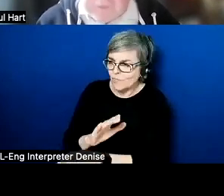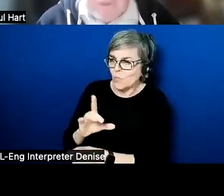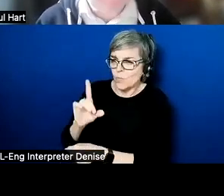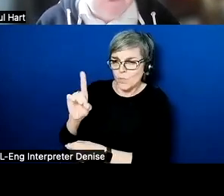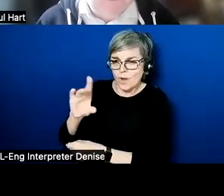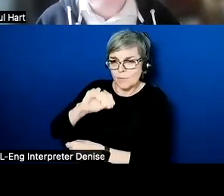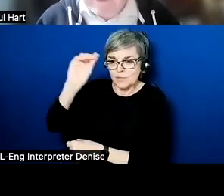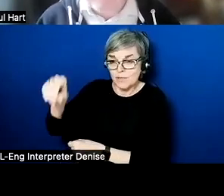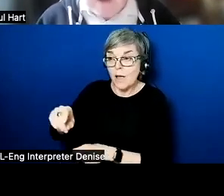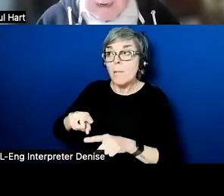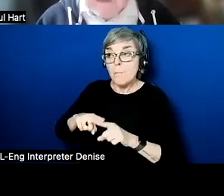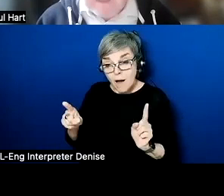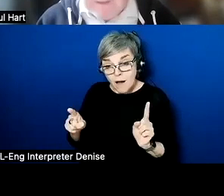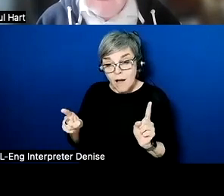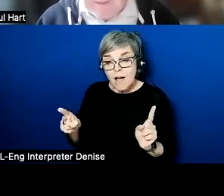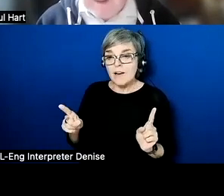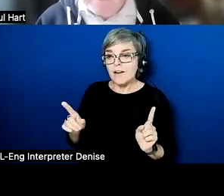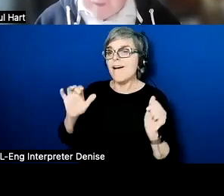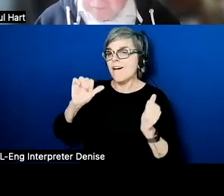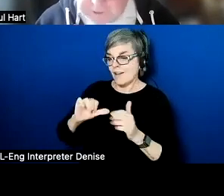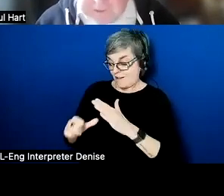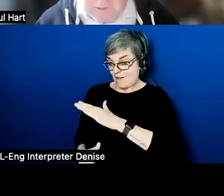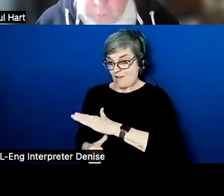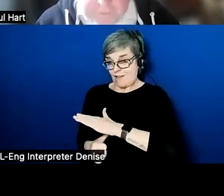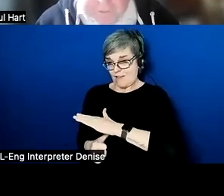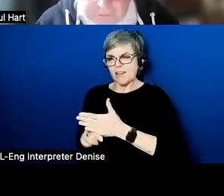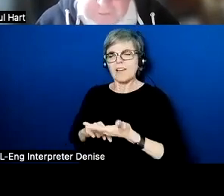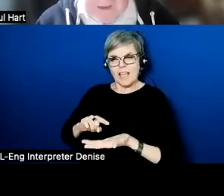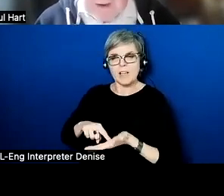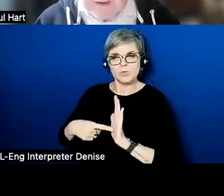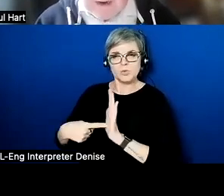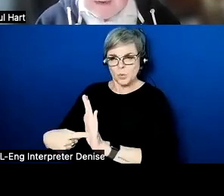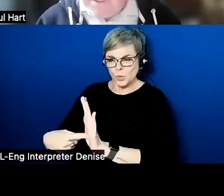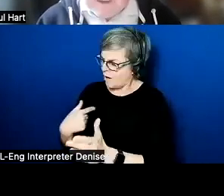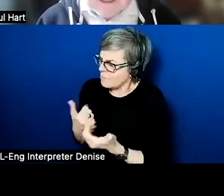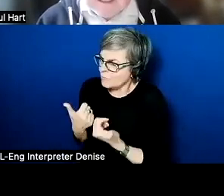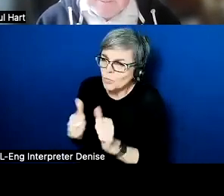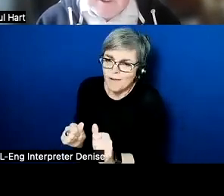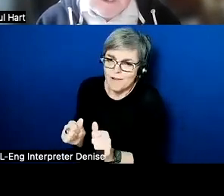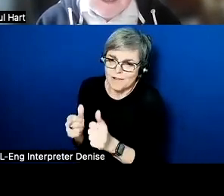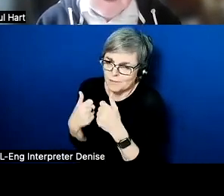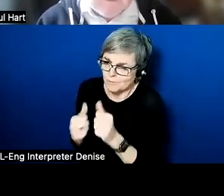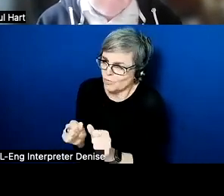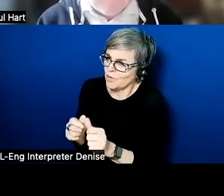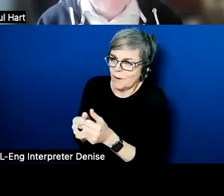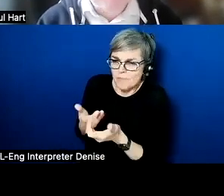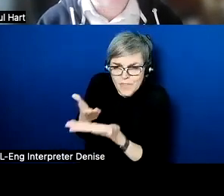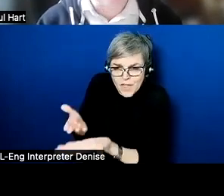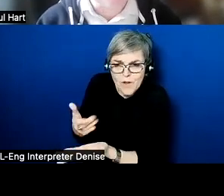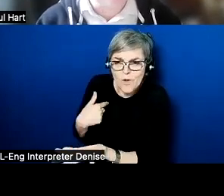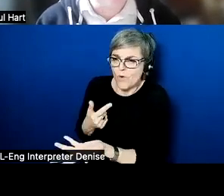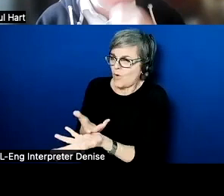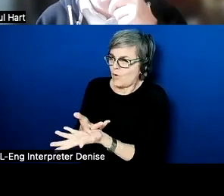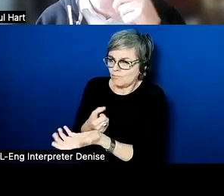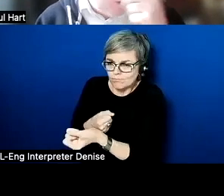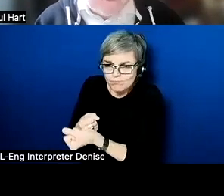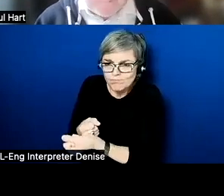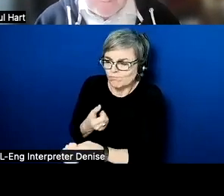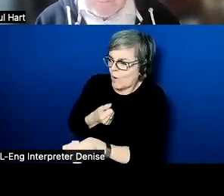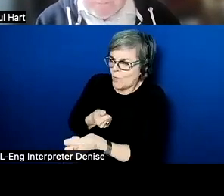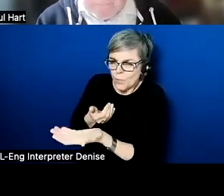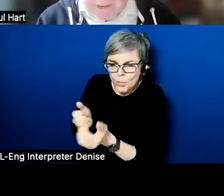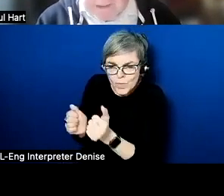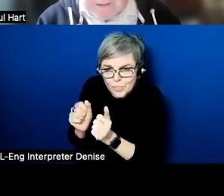I'm really, really trying here. I'm still with you. And I don't think it's about being misunderstood. It's more